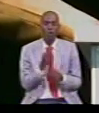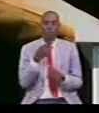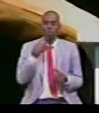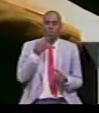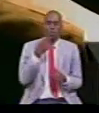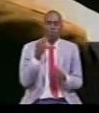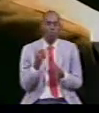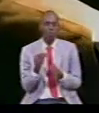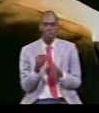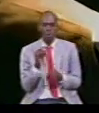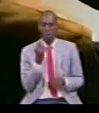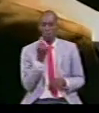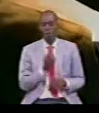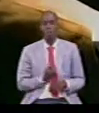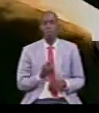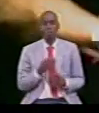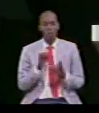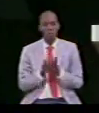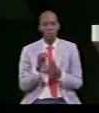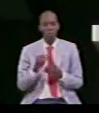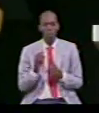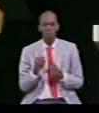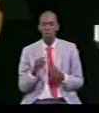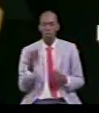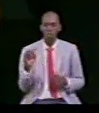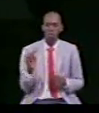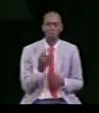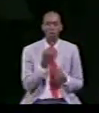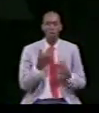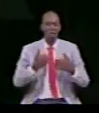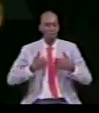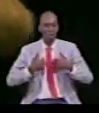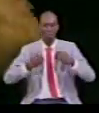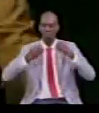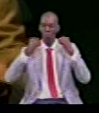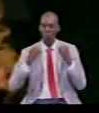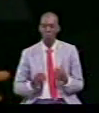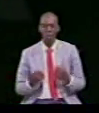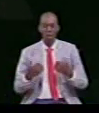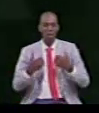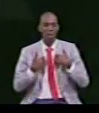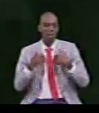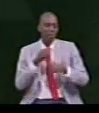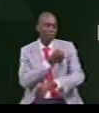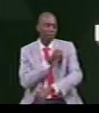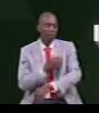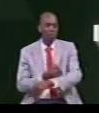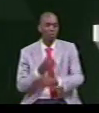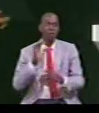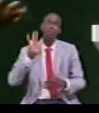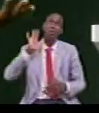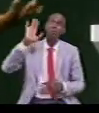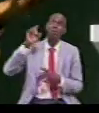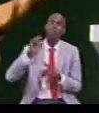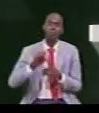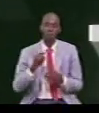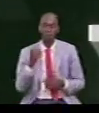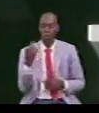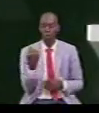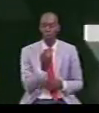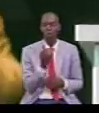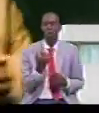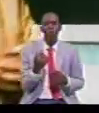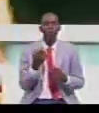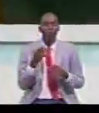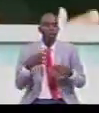His word alone carries authority. His word alone conveys healing